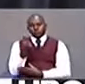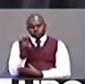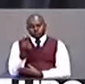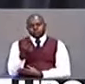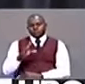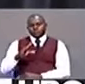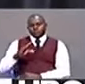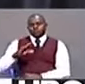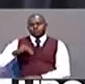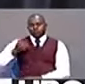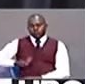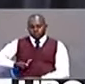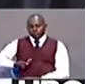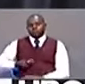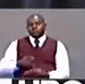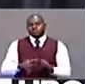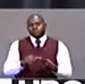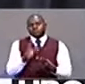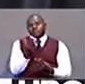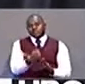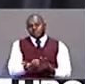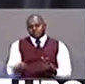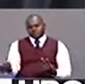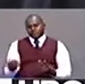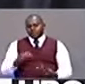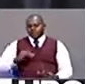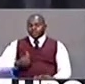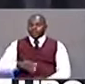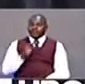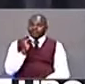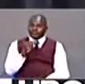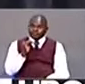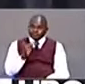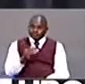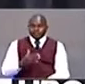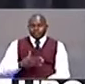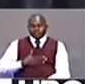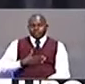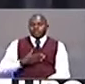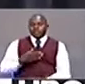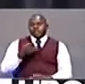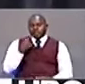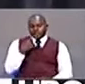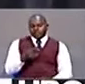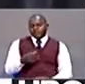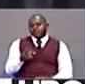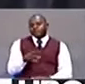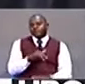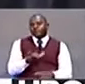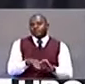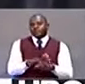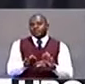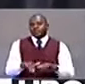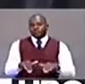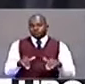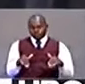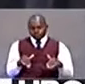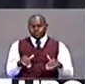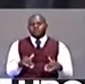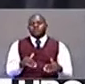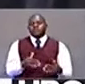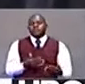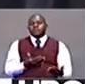the women and the children. Madam Speaker, as mentioned by my colleague, the